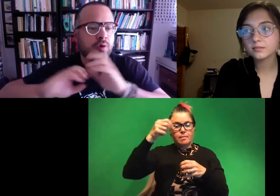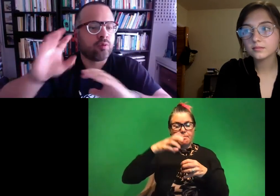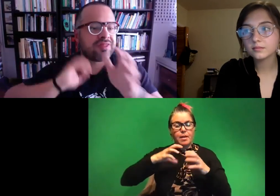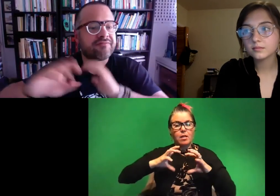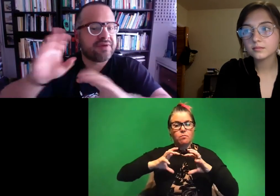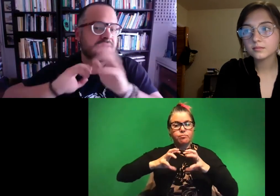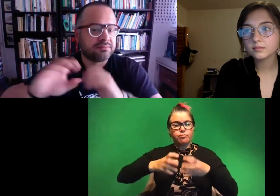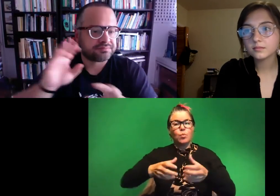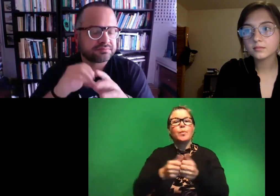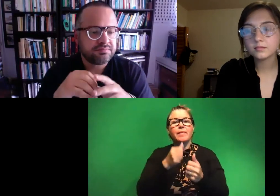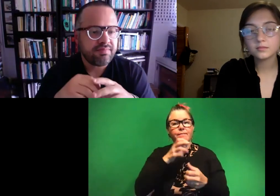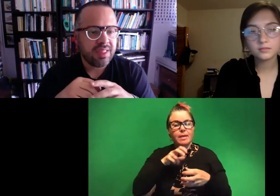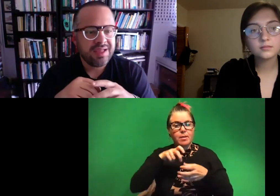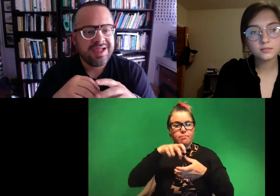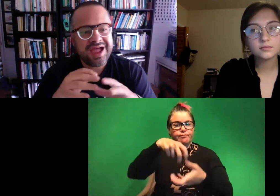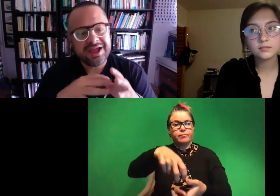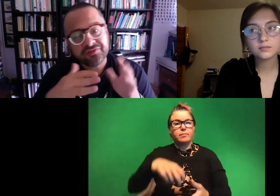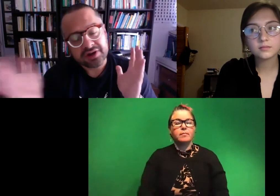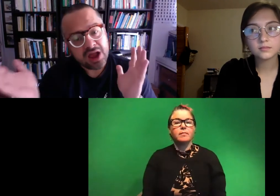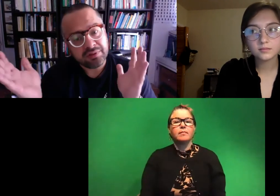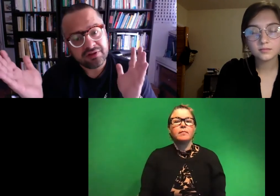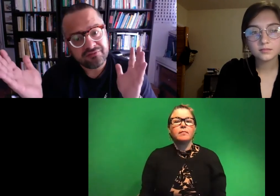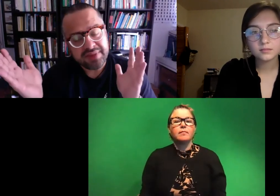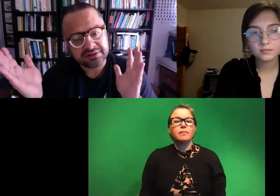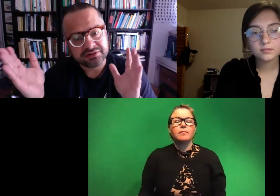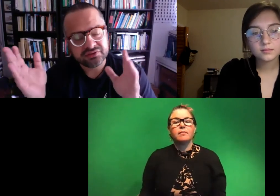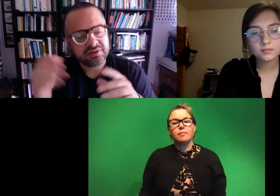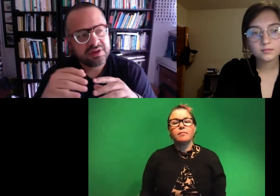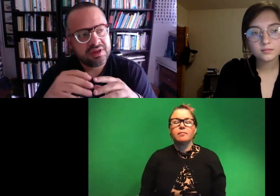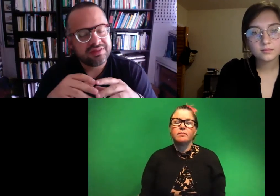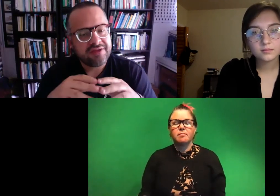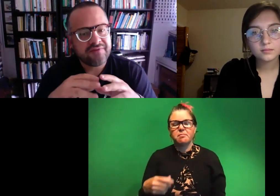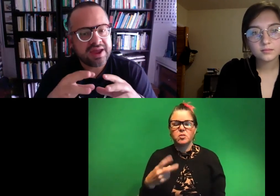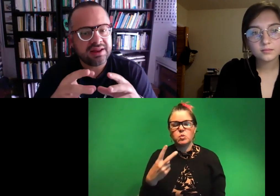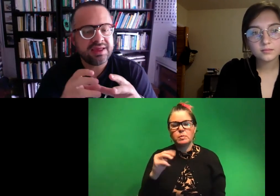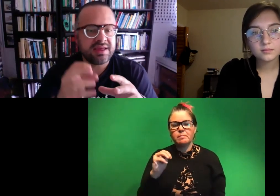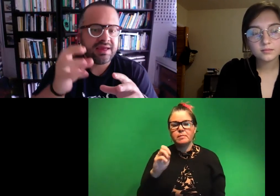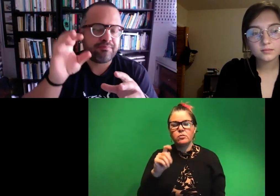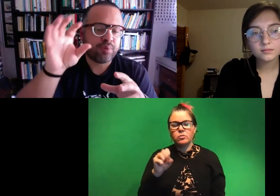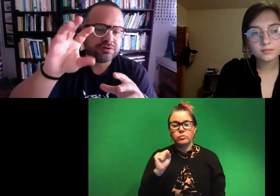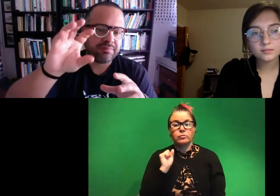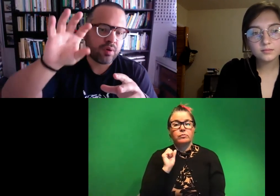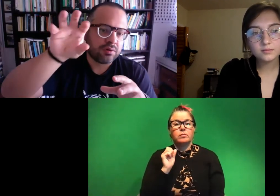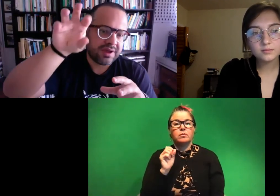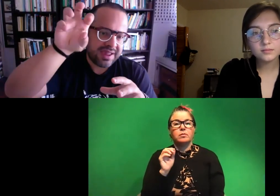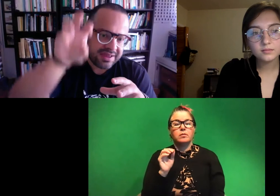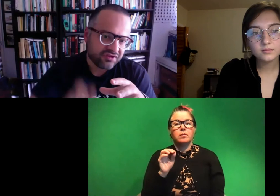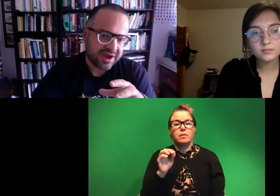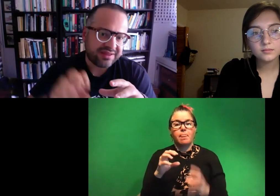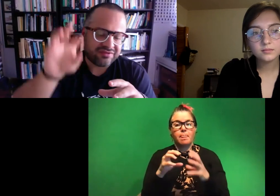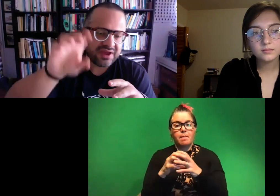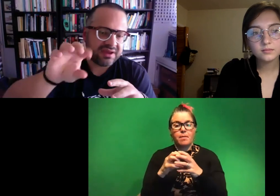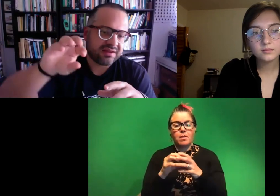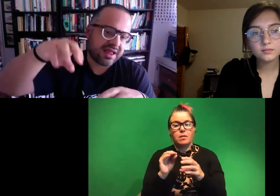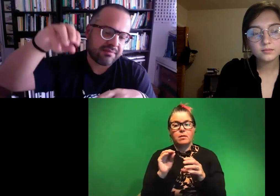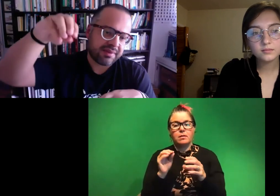the ball with the female. And after a couple of meters, they finally put that ball inside.